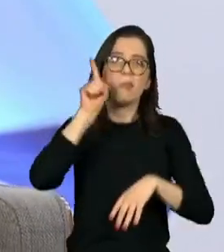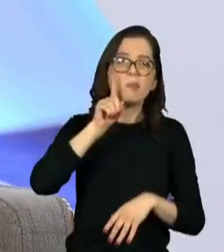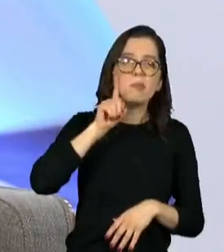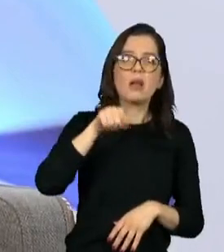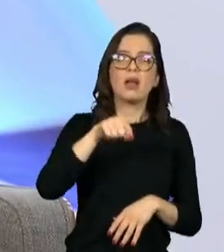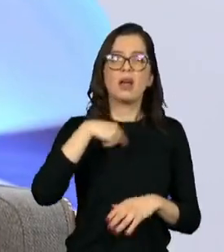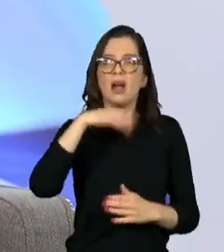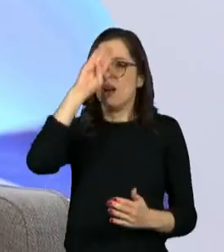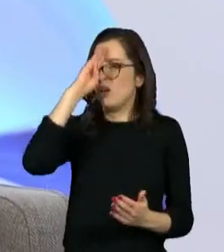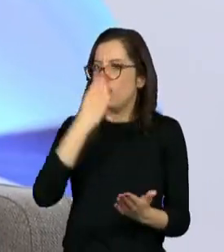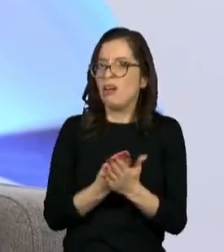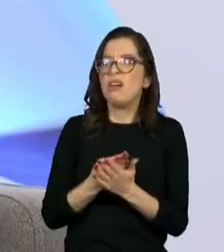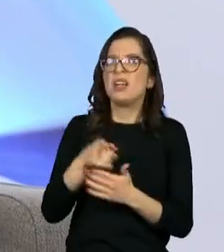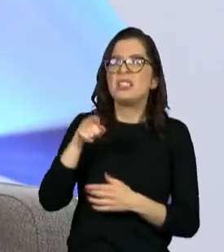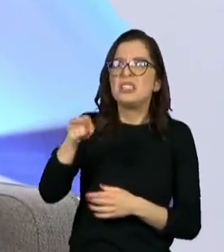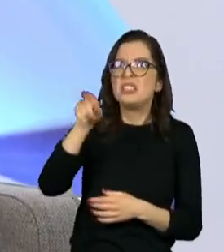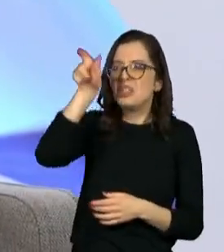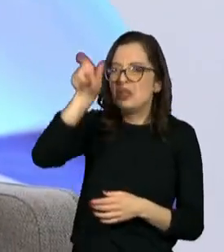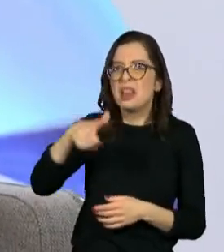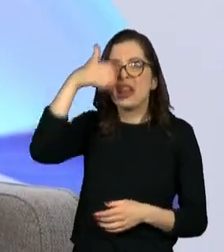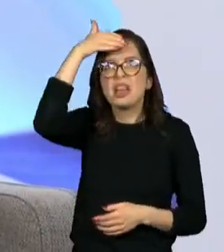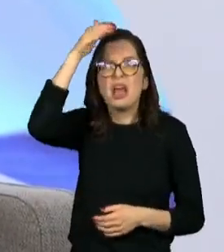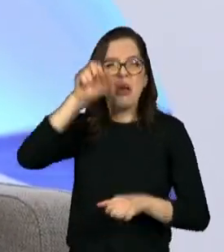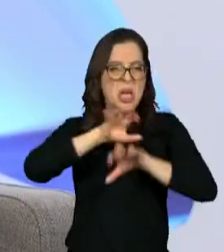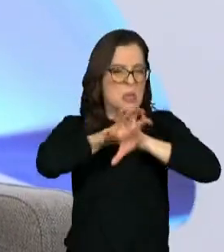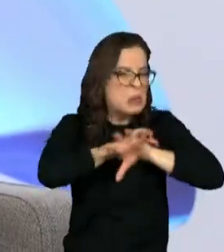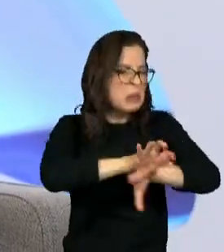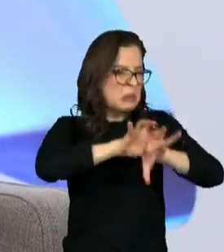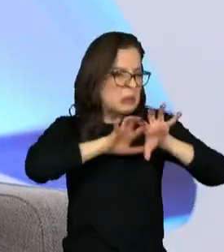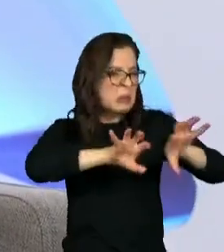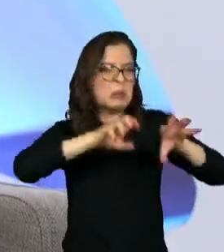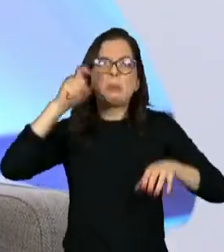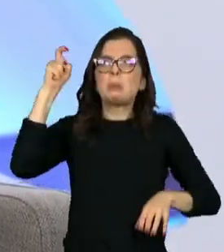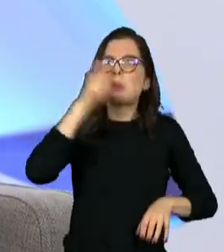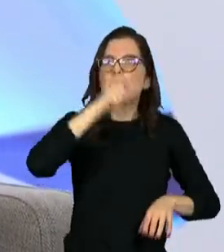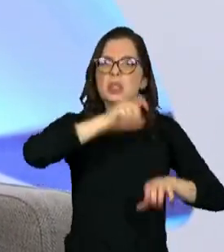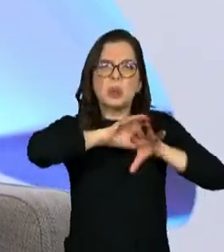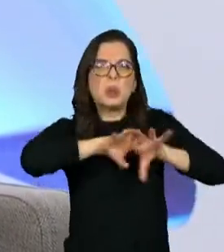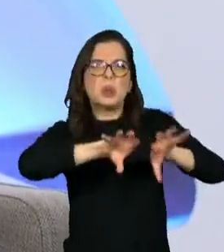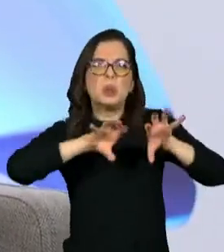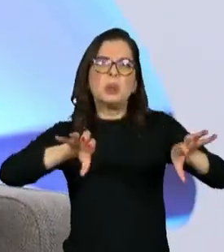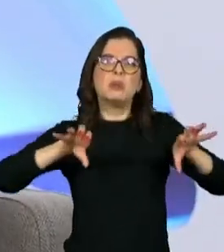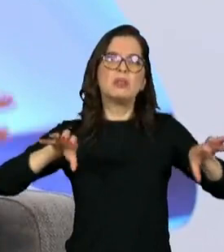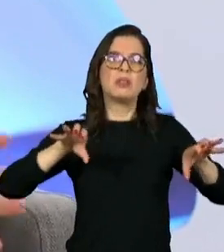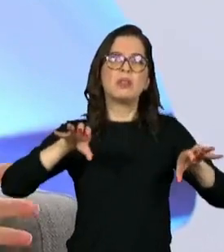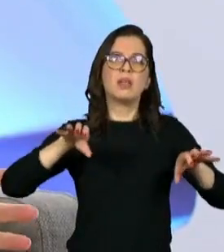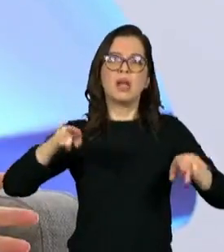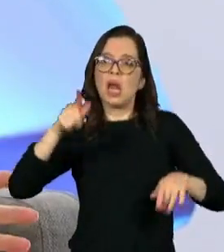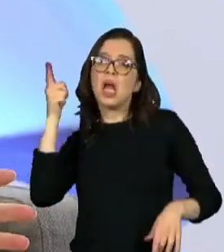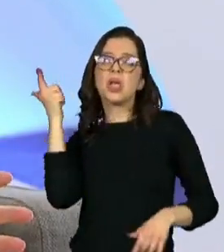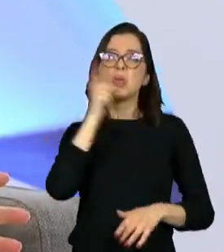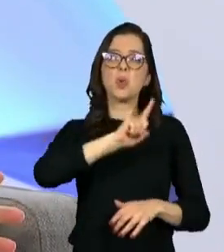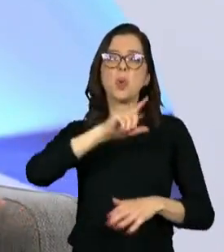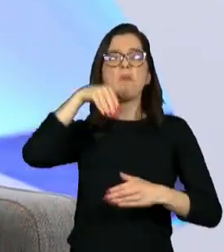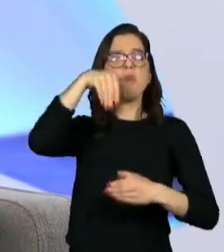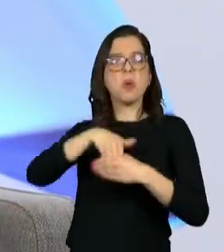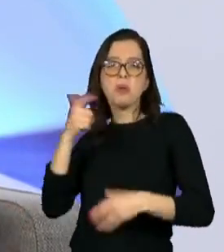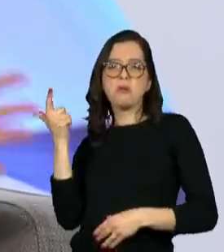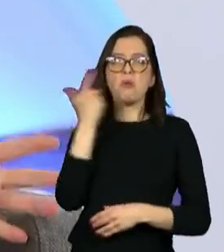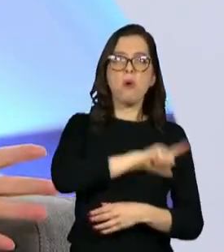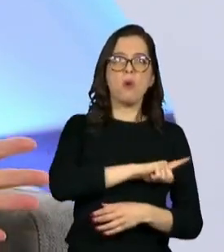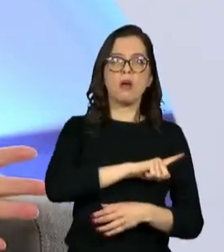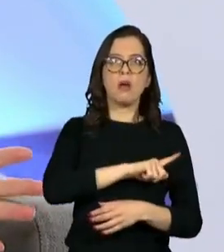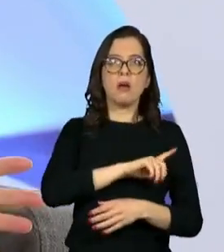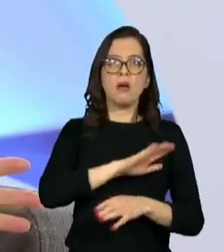in the United States at least, continue to believe Trump's lies that he actually won the election.